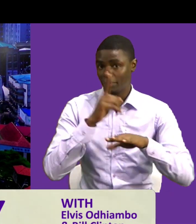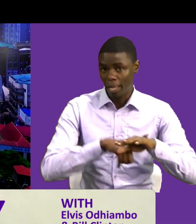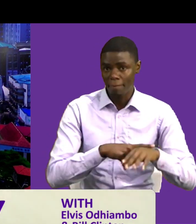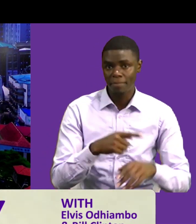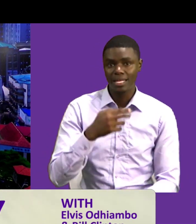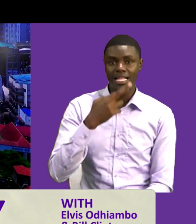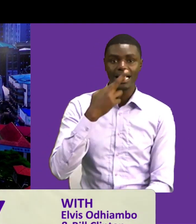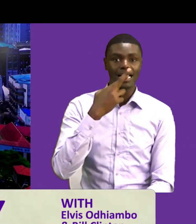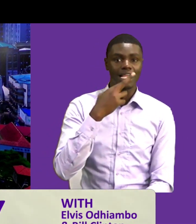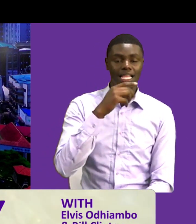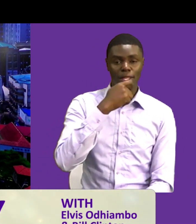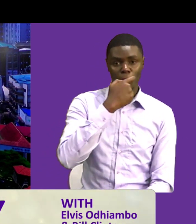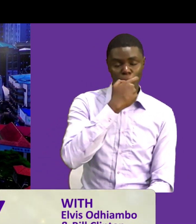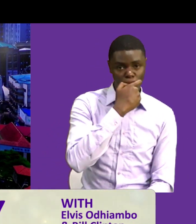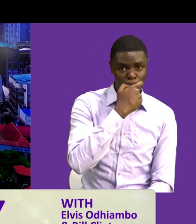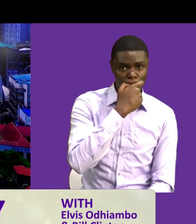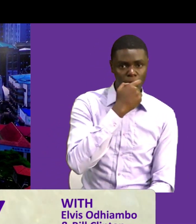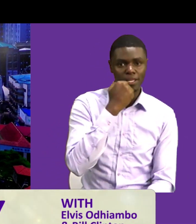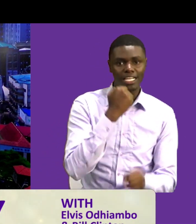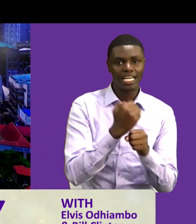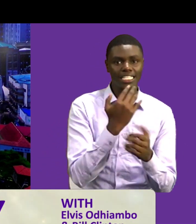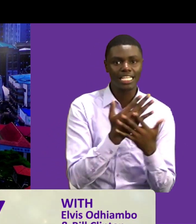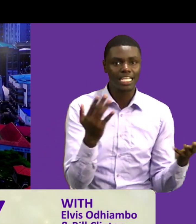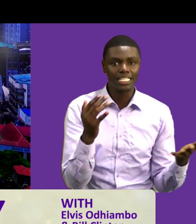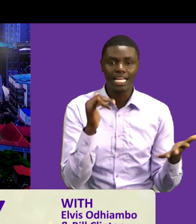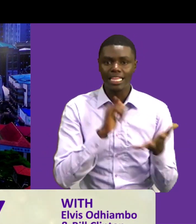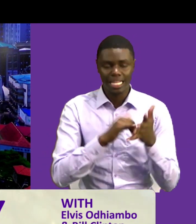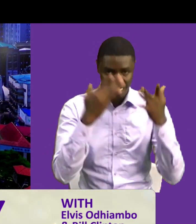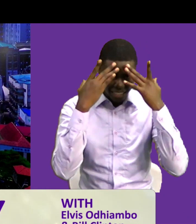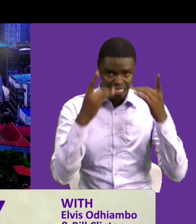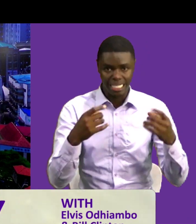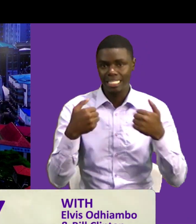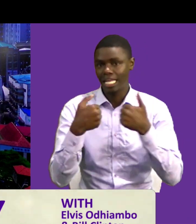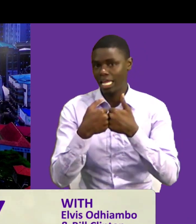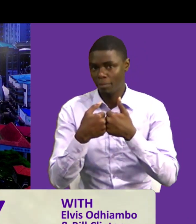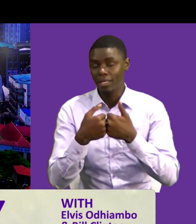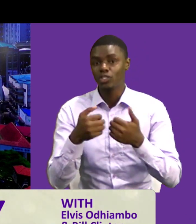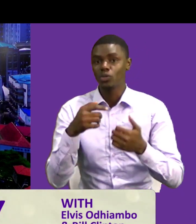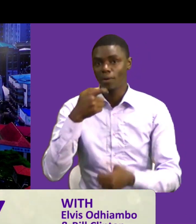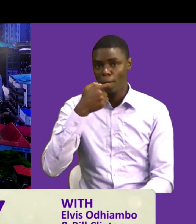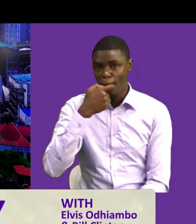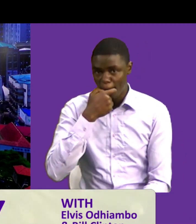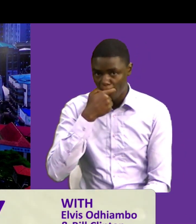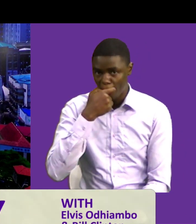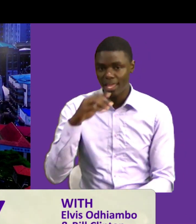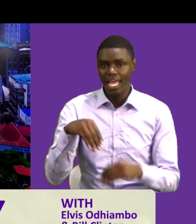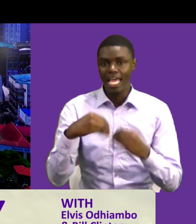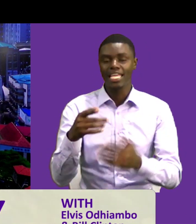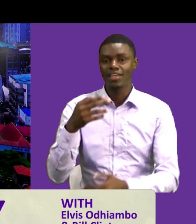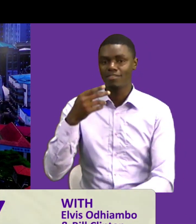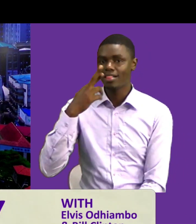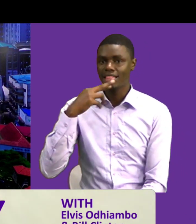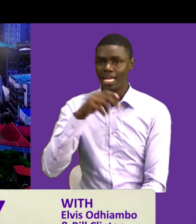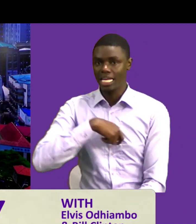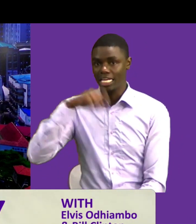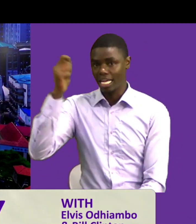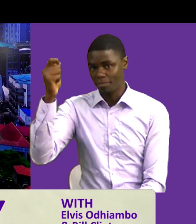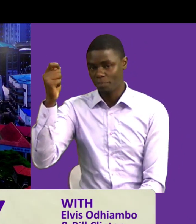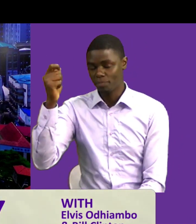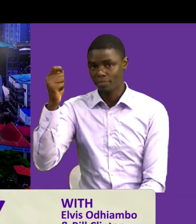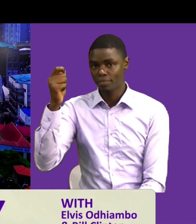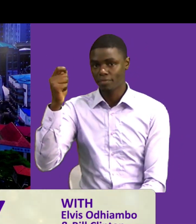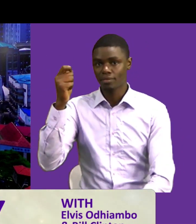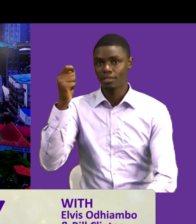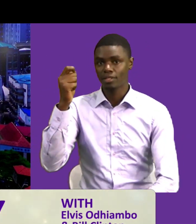sometimes the referee does things that decides a game. The referee gave a red card